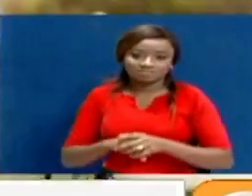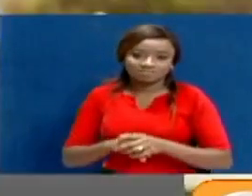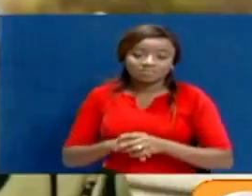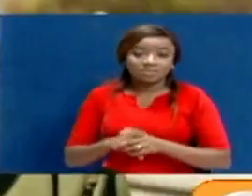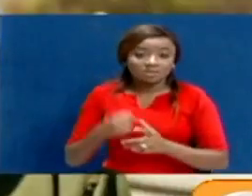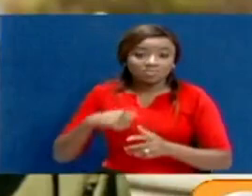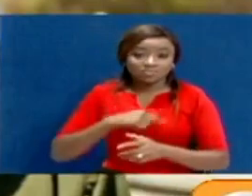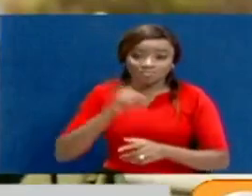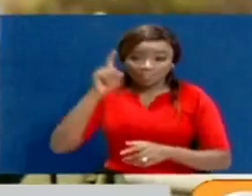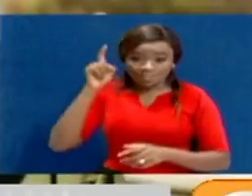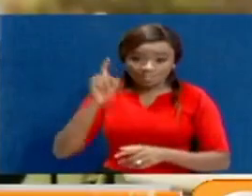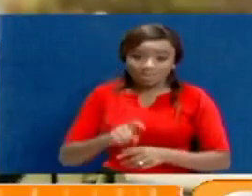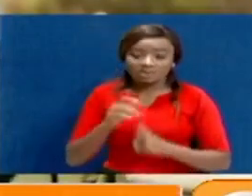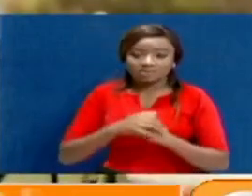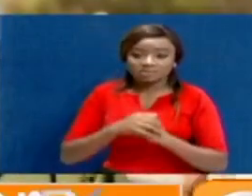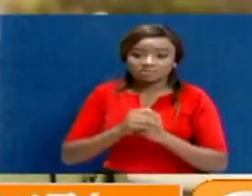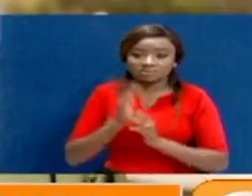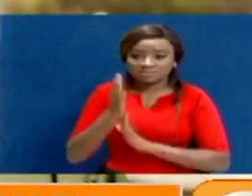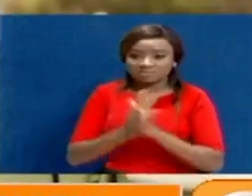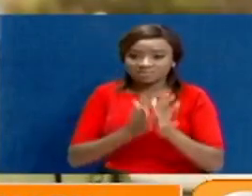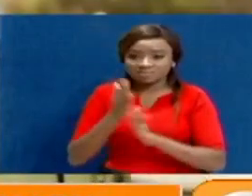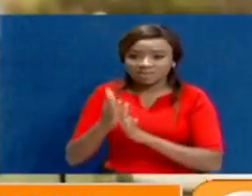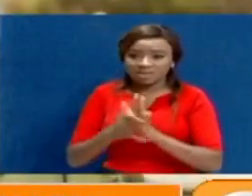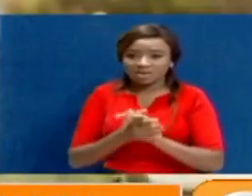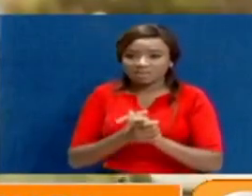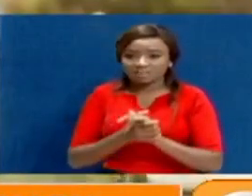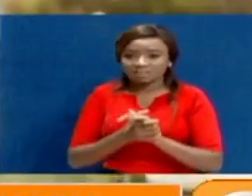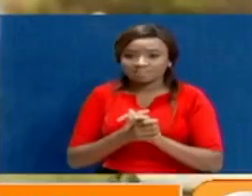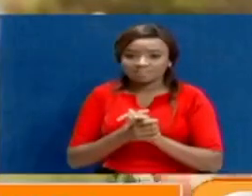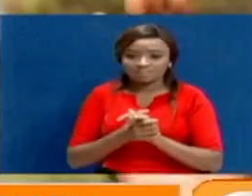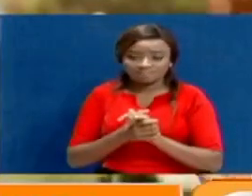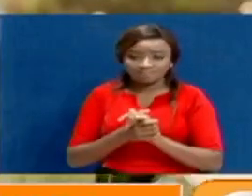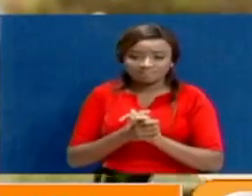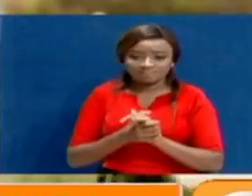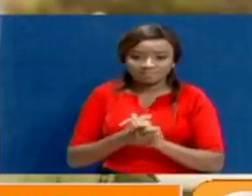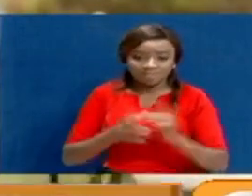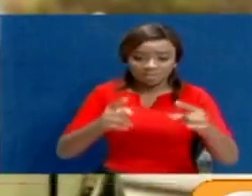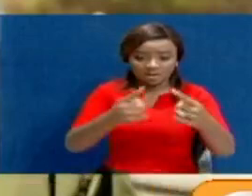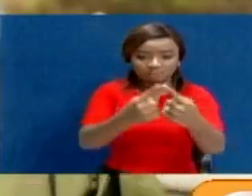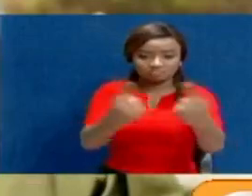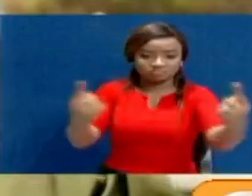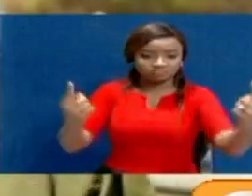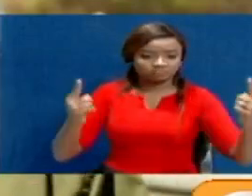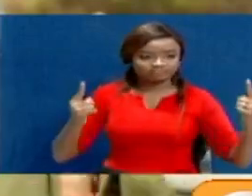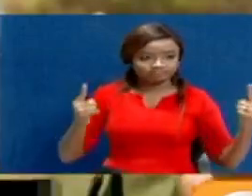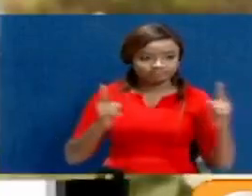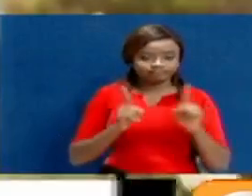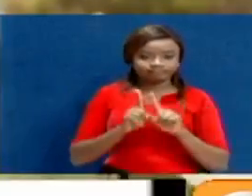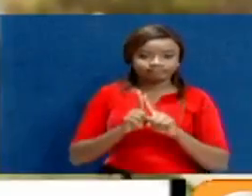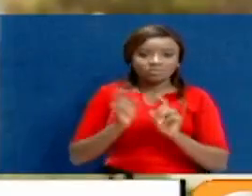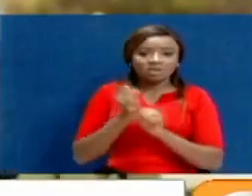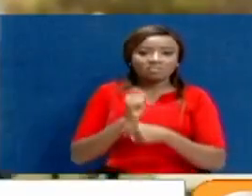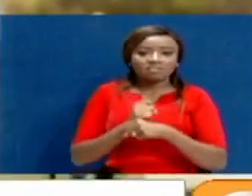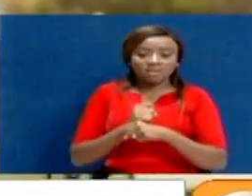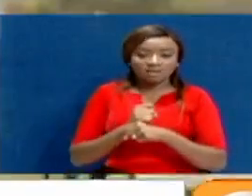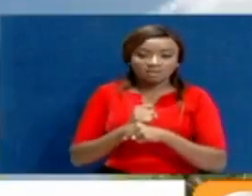to prepare like a crush. But it's made of plastic, a long crush, you know, to guide it so that it